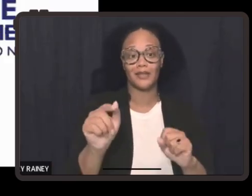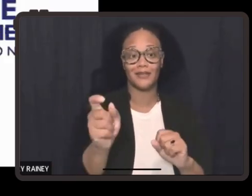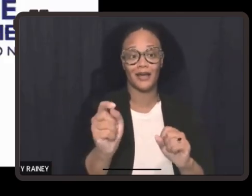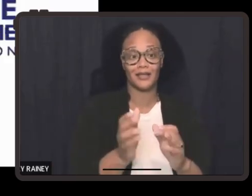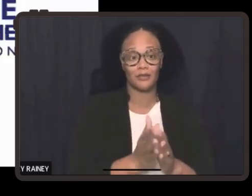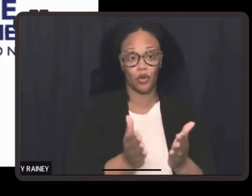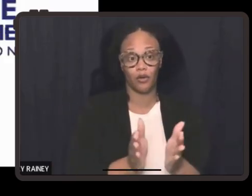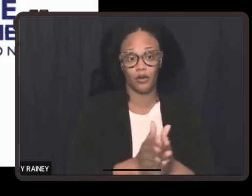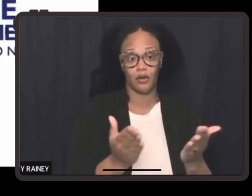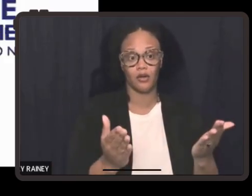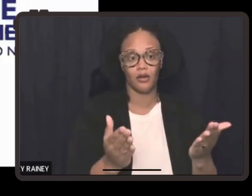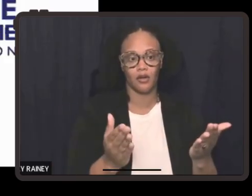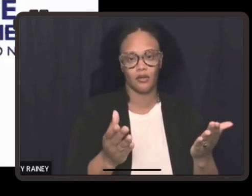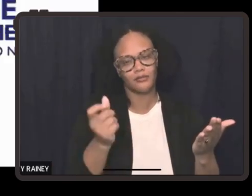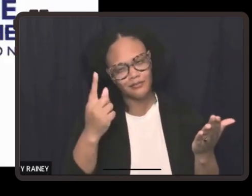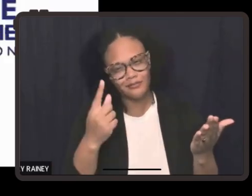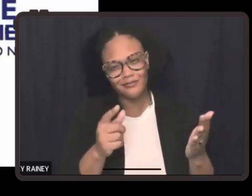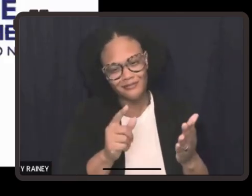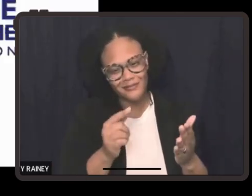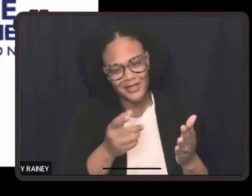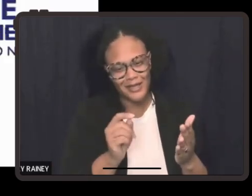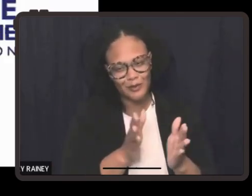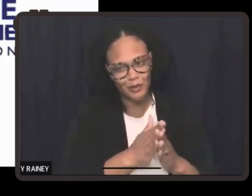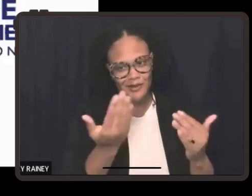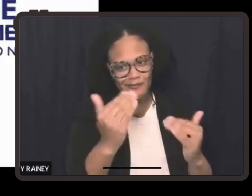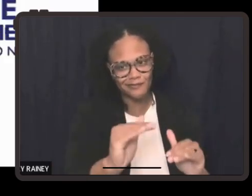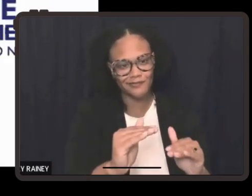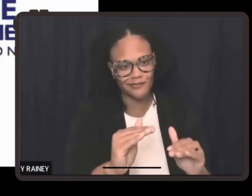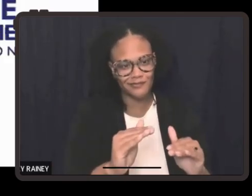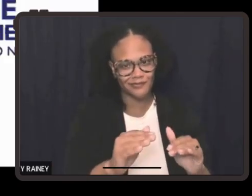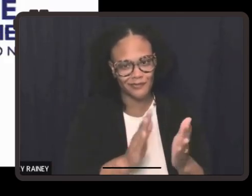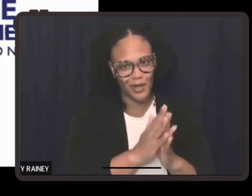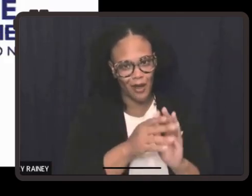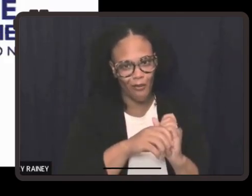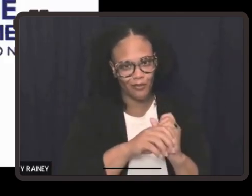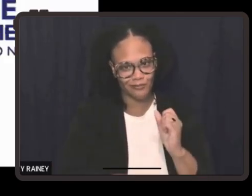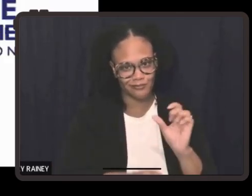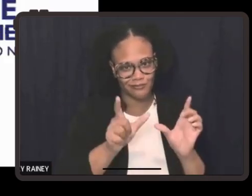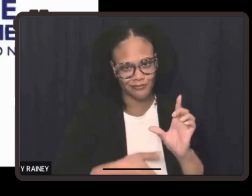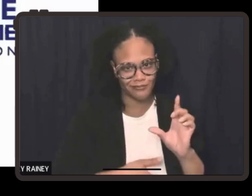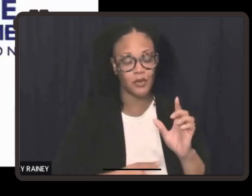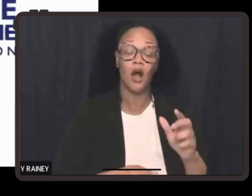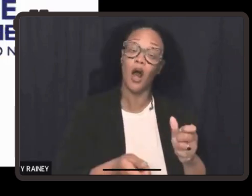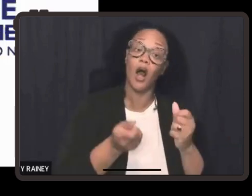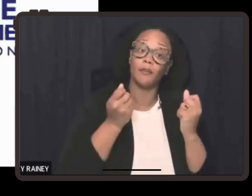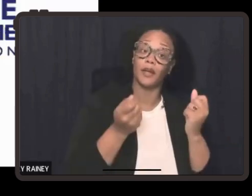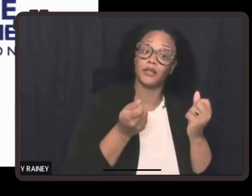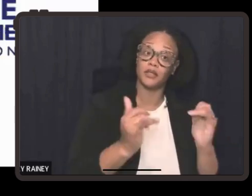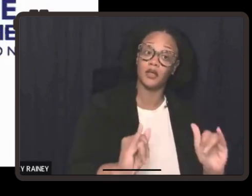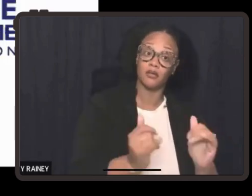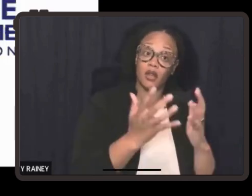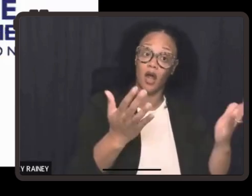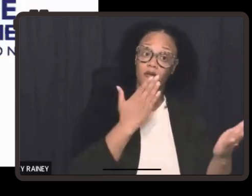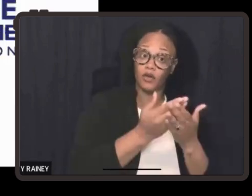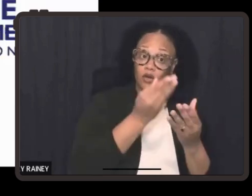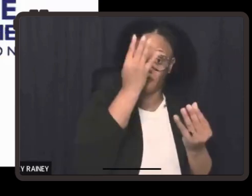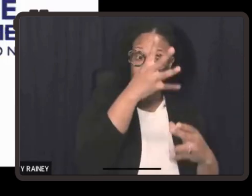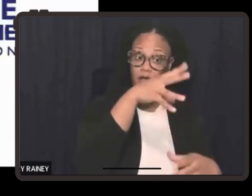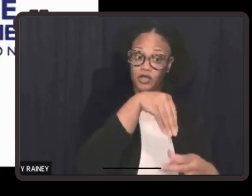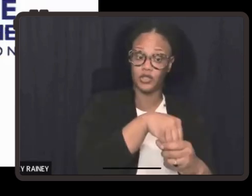all textbooks, they're always dated, so they're not. But it's got a lot of good information. A lovely adolescent